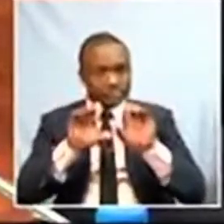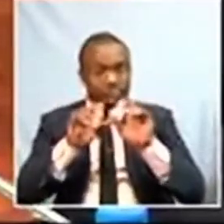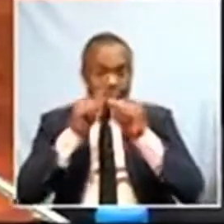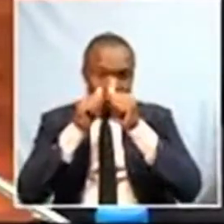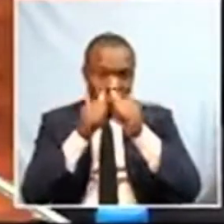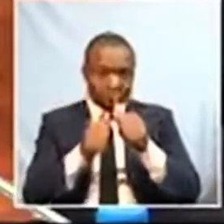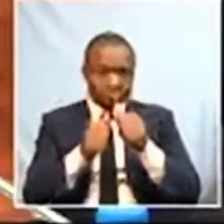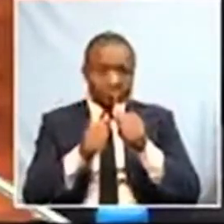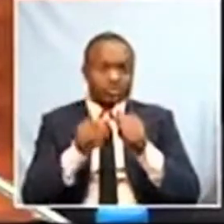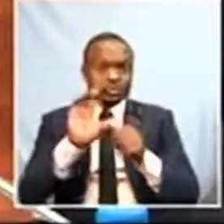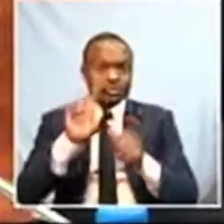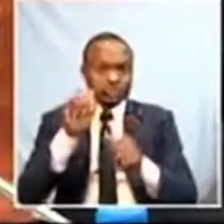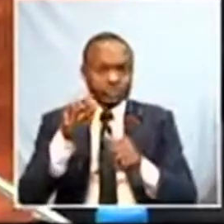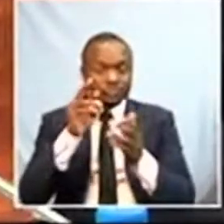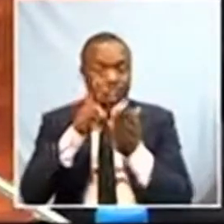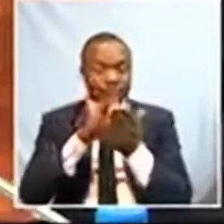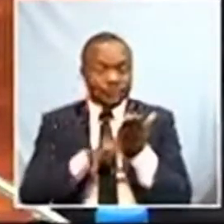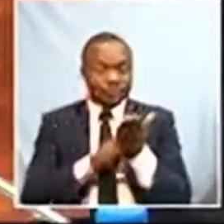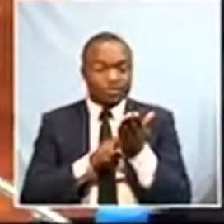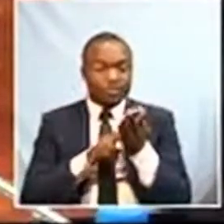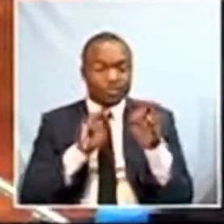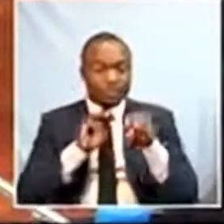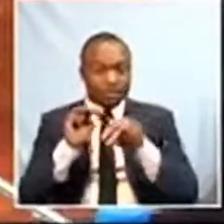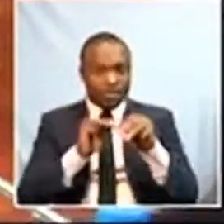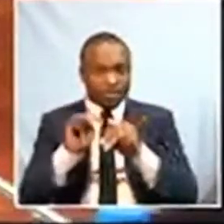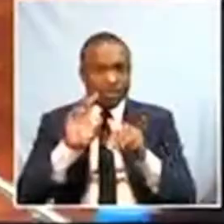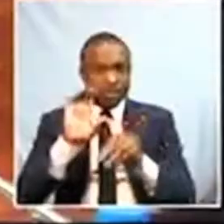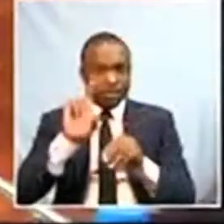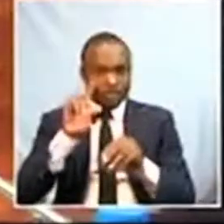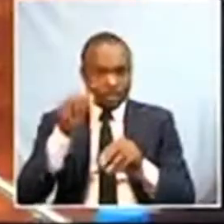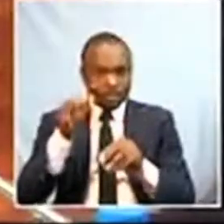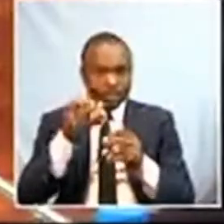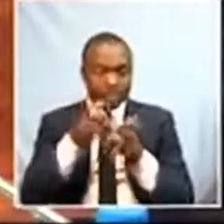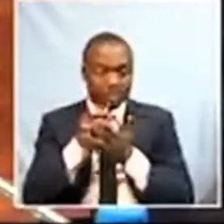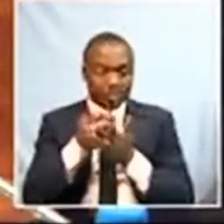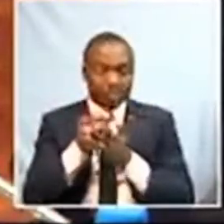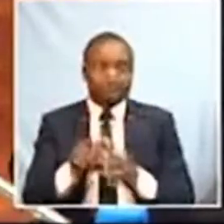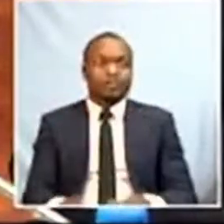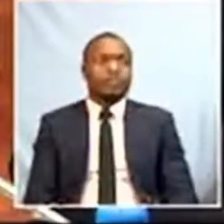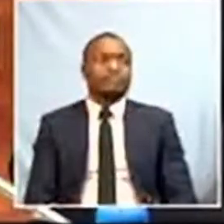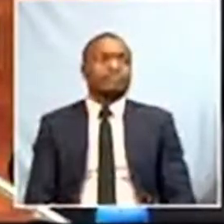adhere to the CDF guidelines in the management of CDF.